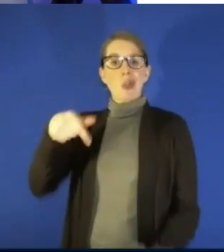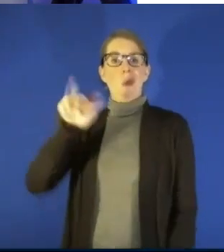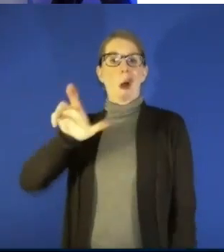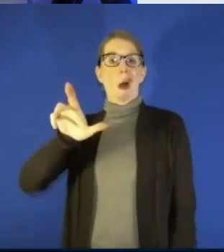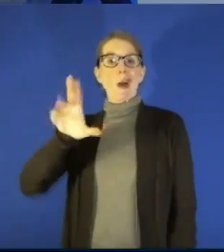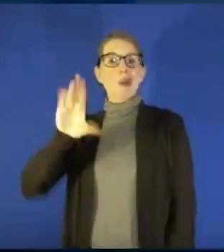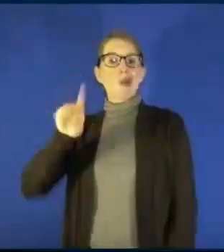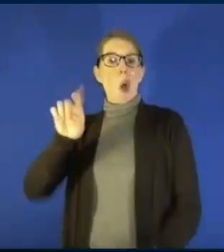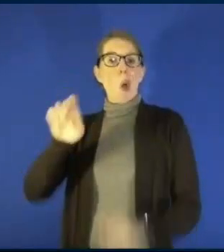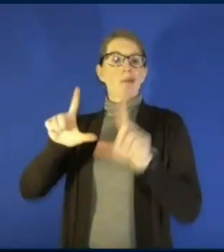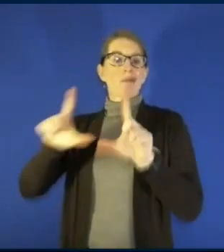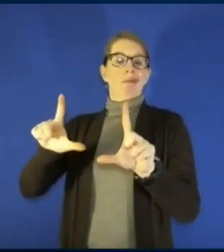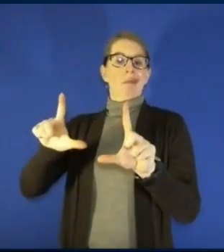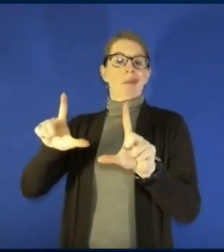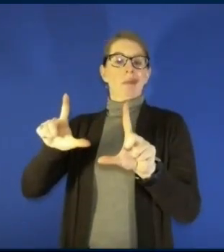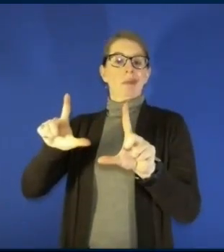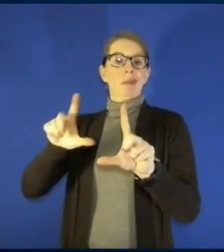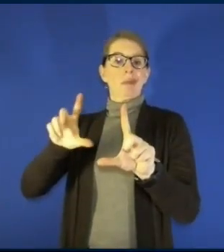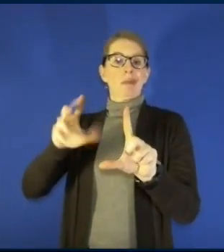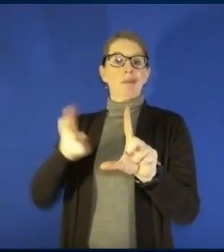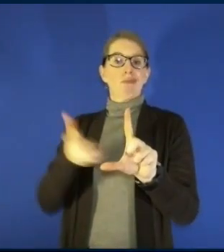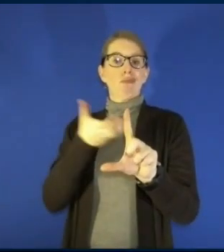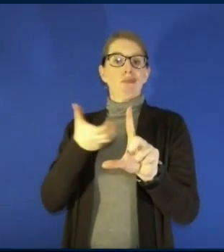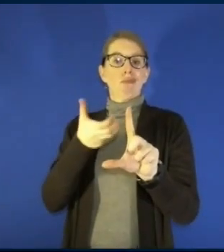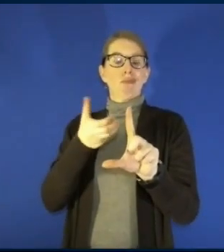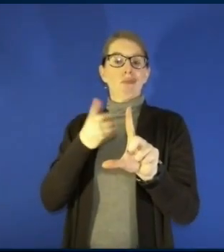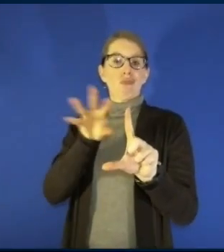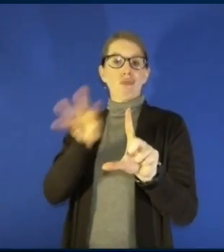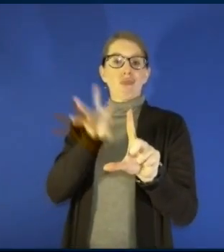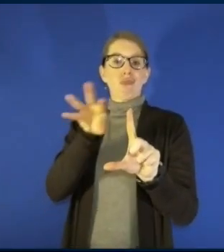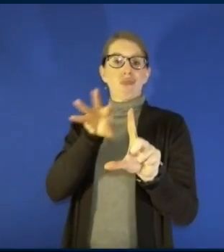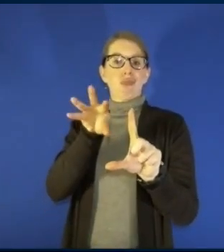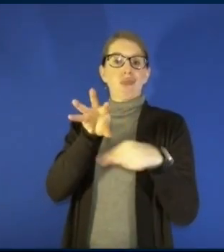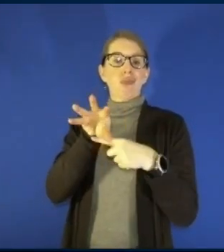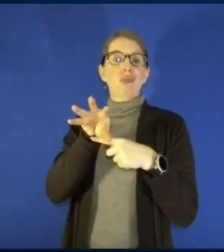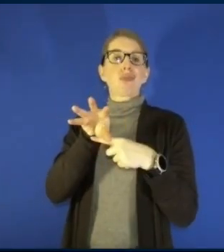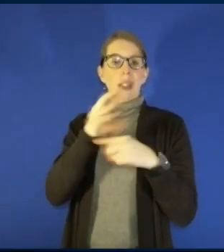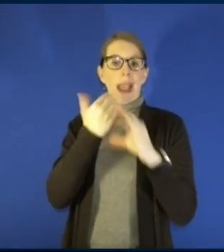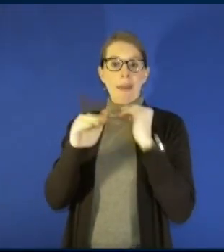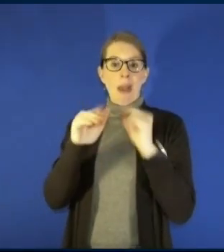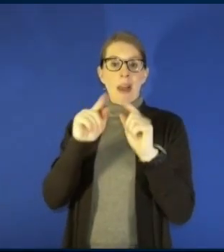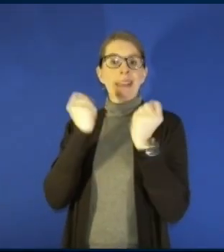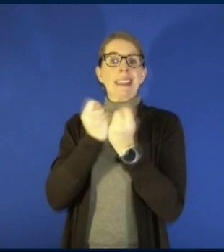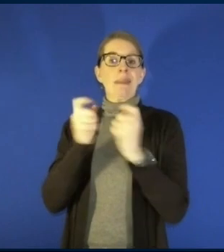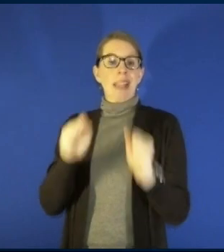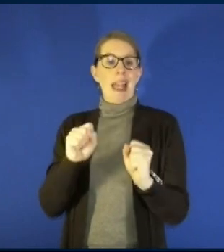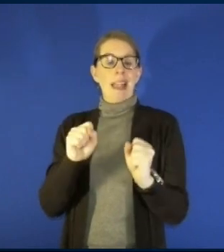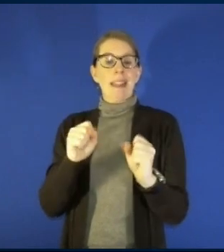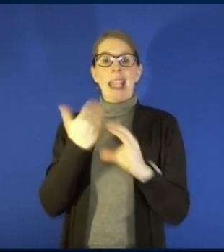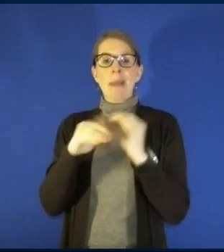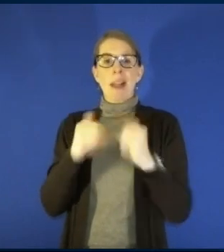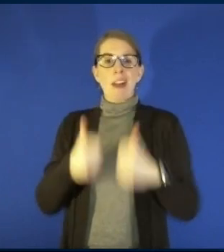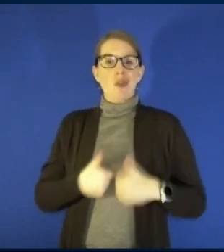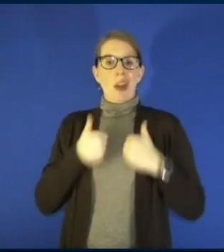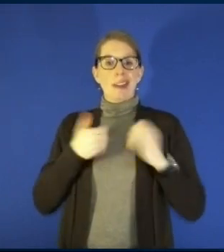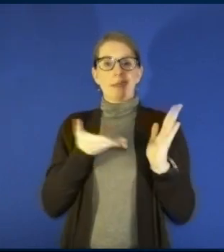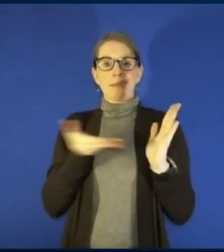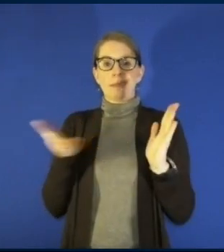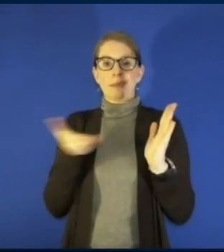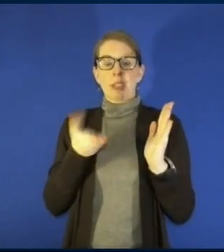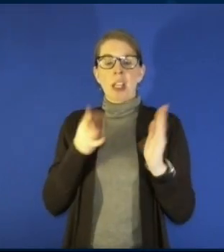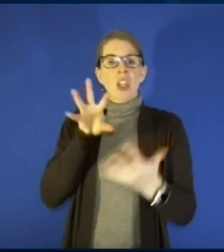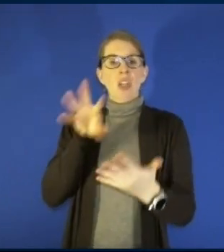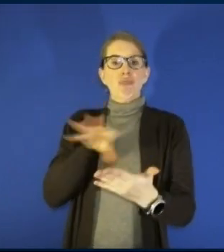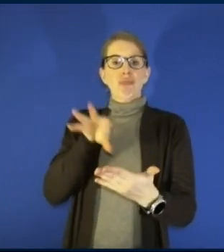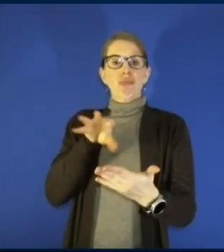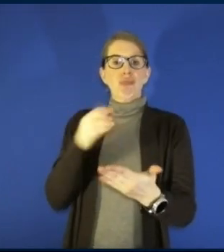So if you want to enroll in the trial, you can also email the team there at the email address on your screen, but just hover your camera over that and that'll